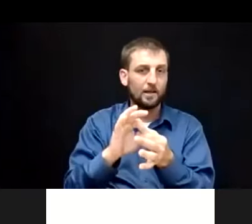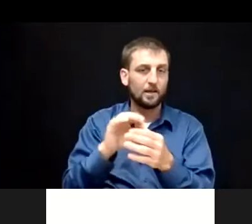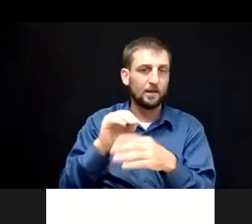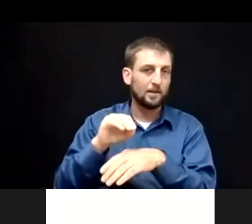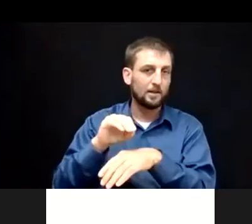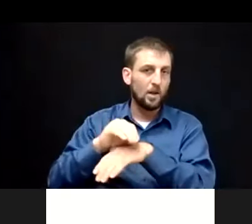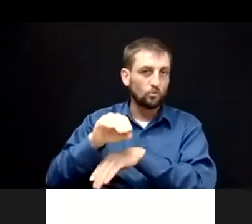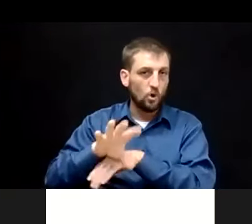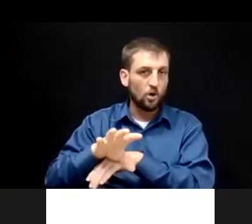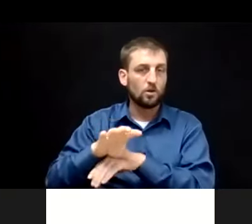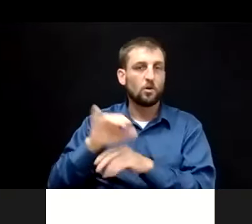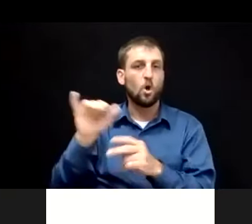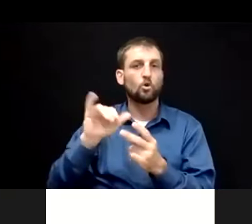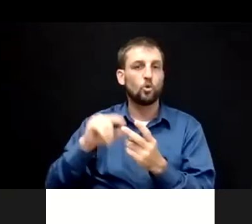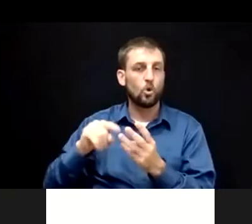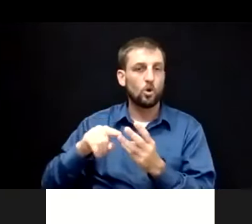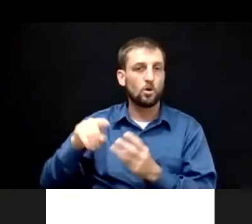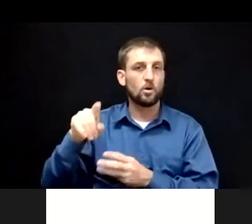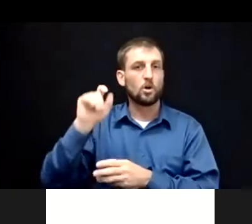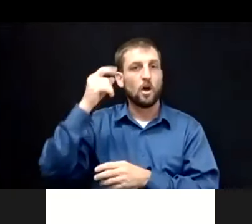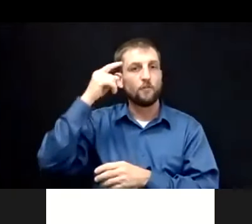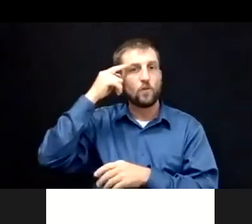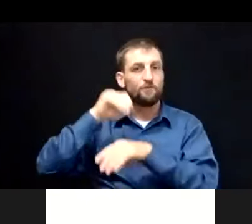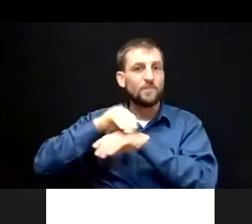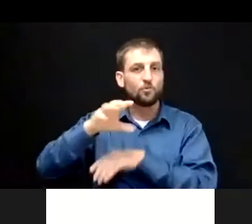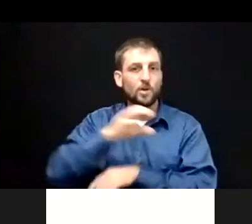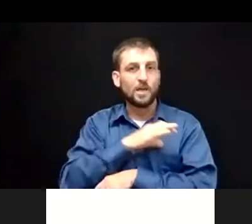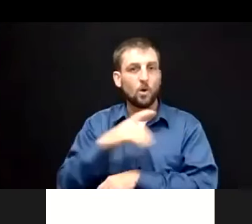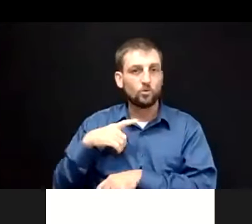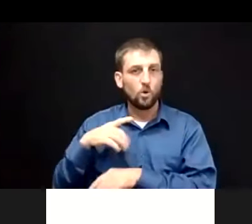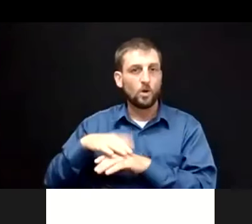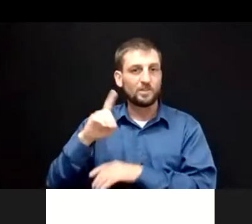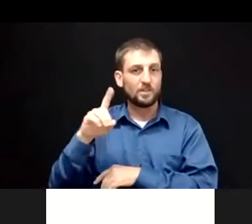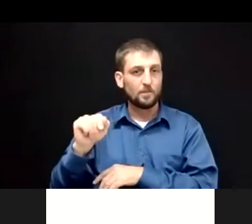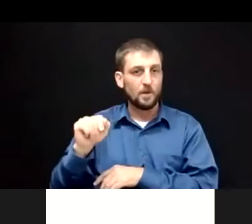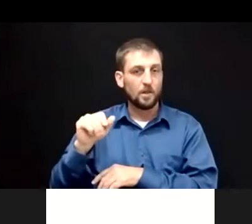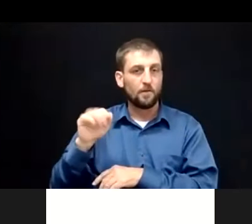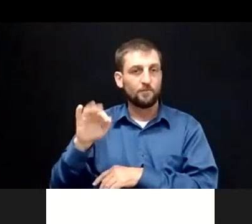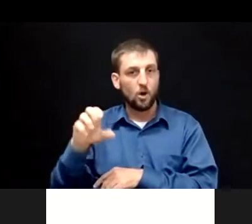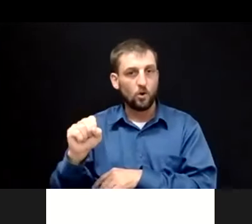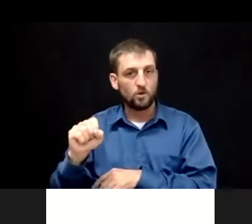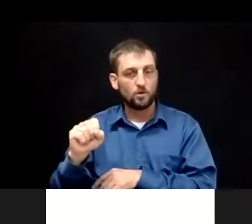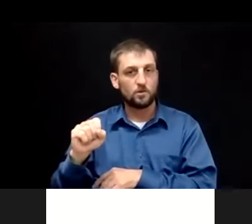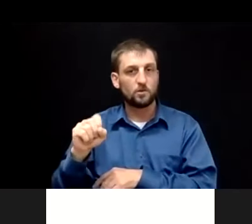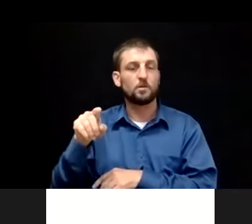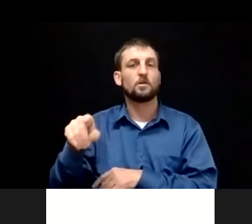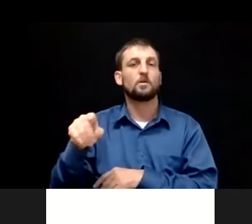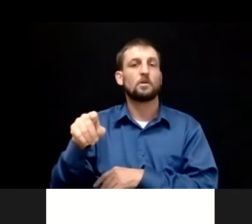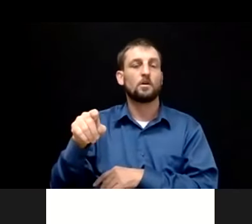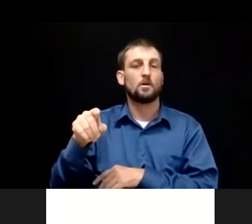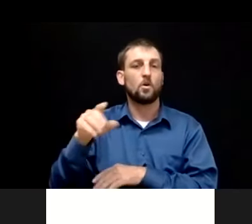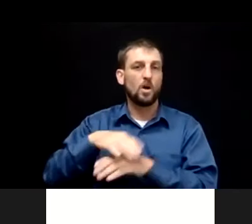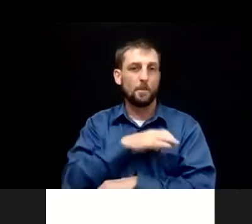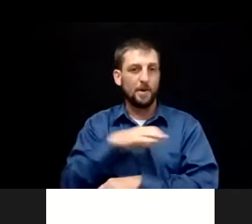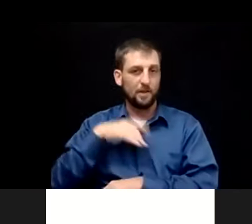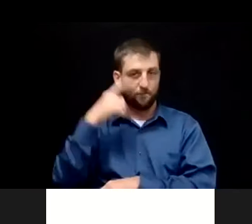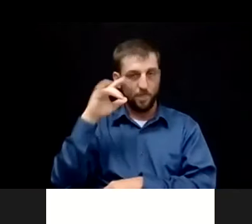the Governor's Advisory Council on Disability Affairs and still serves on committees for that